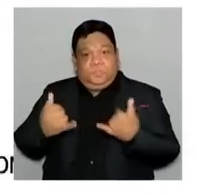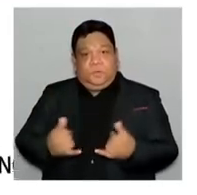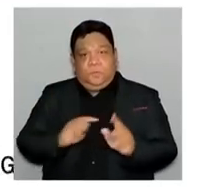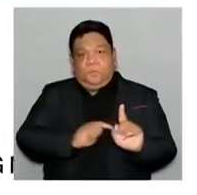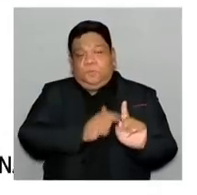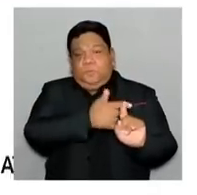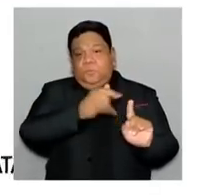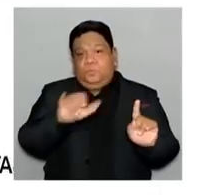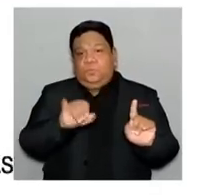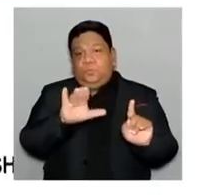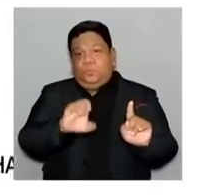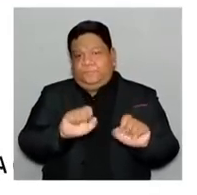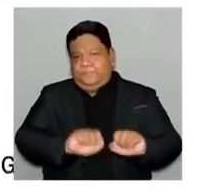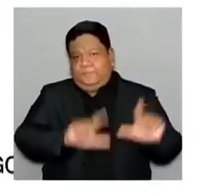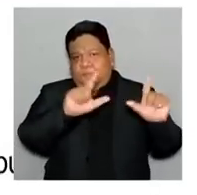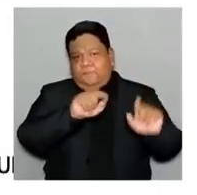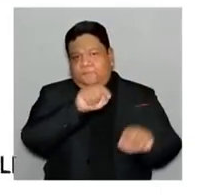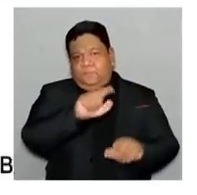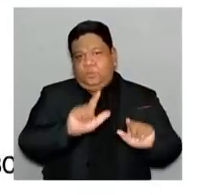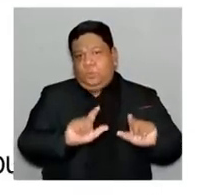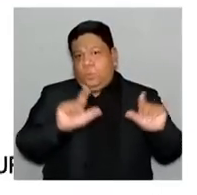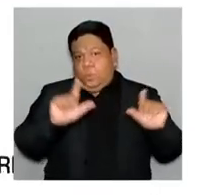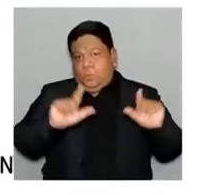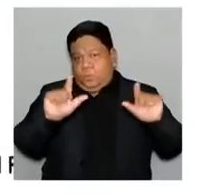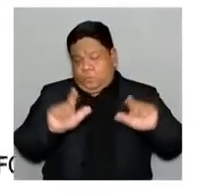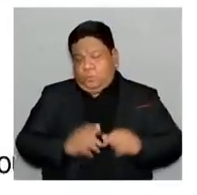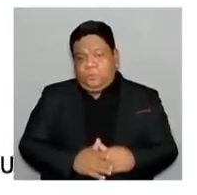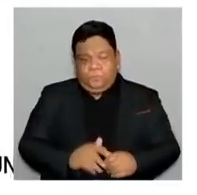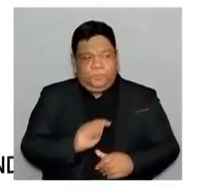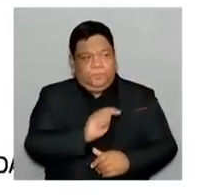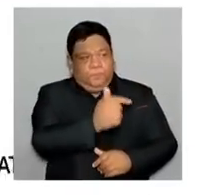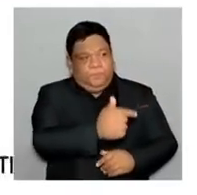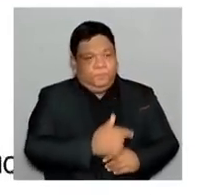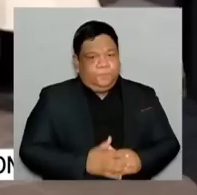on the president's working visit in Japan. Joyce, over to you.